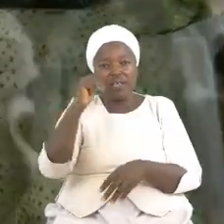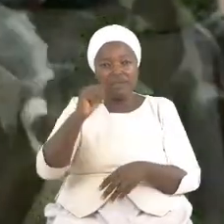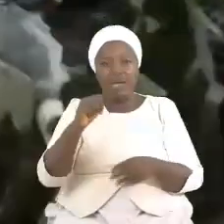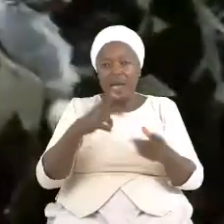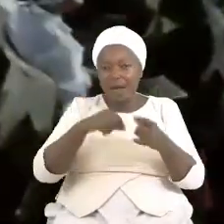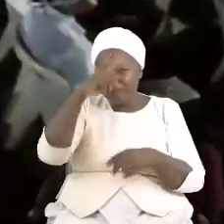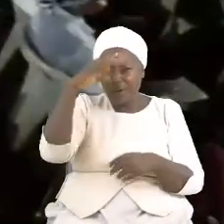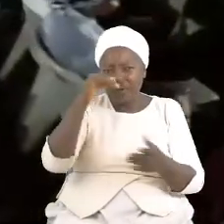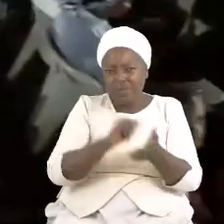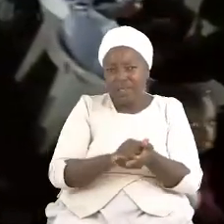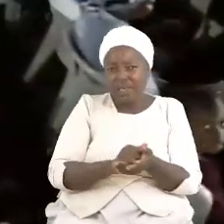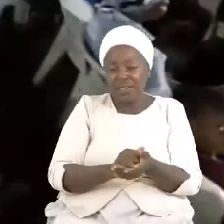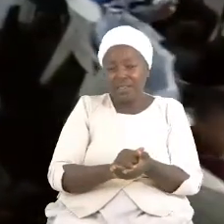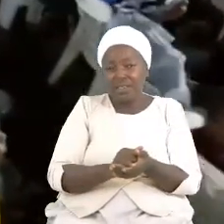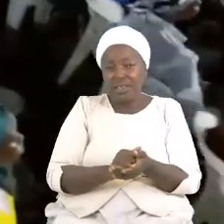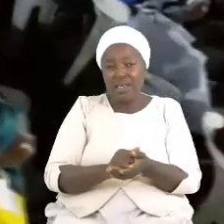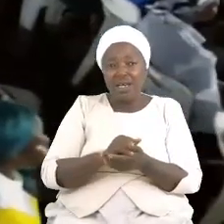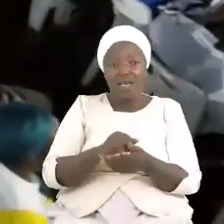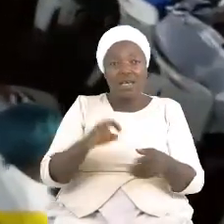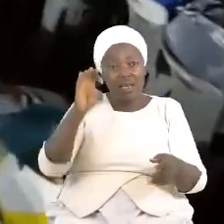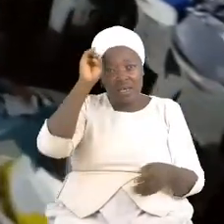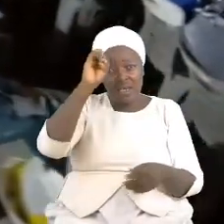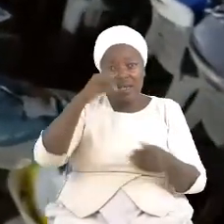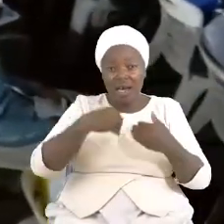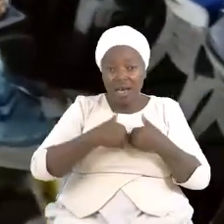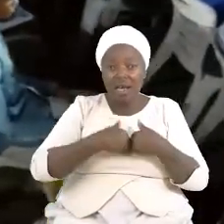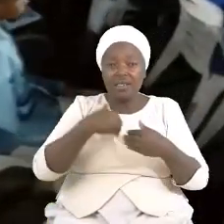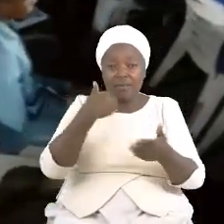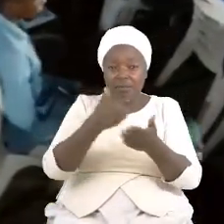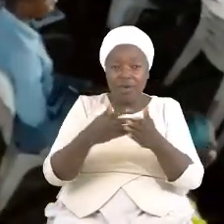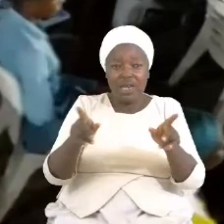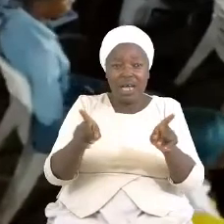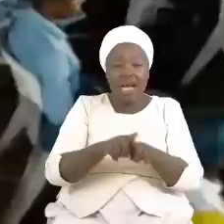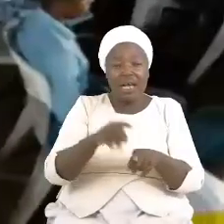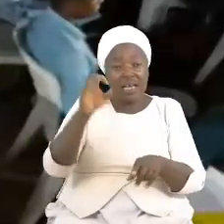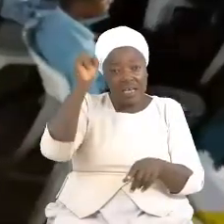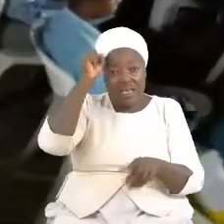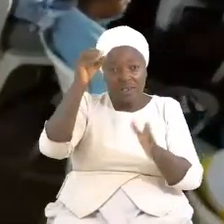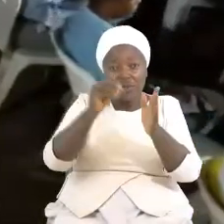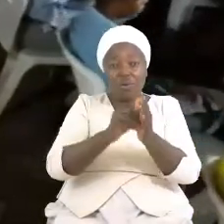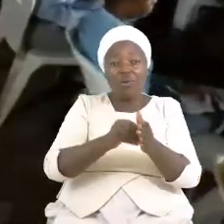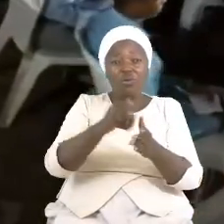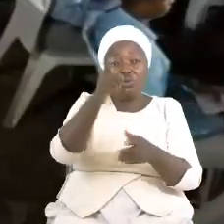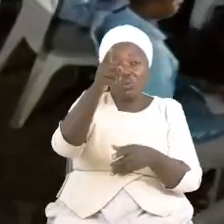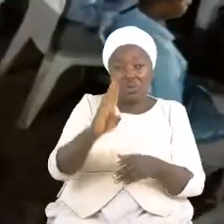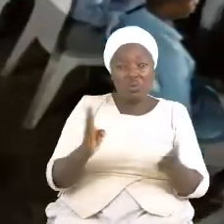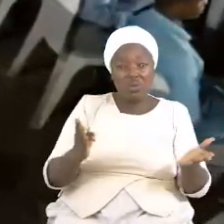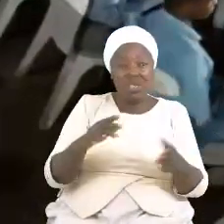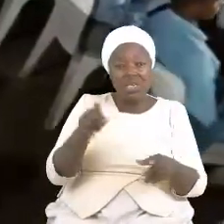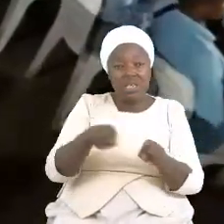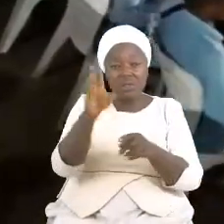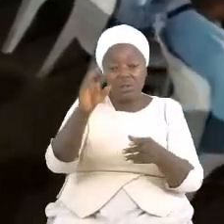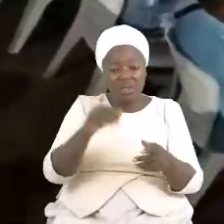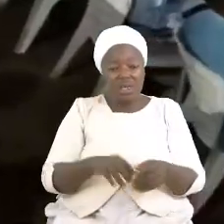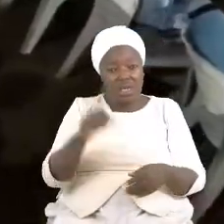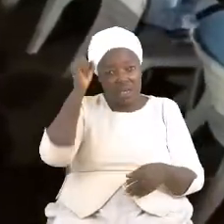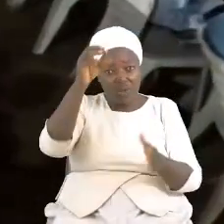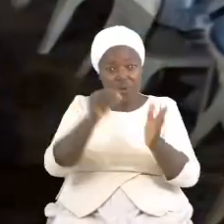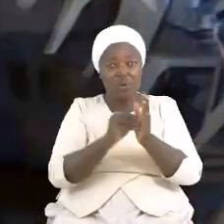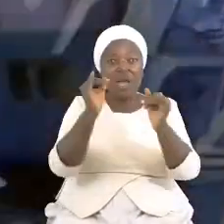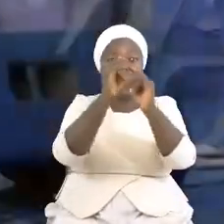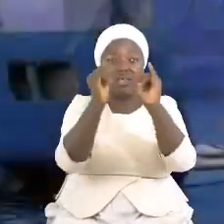he had money as his God, money as his possessor, money as his